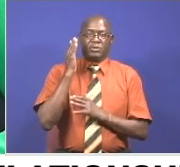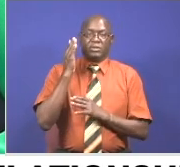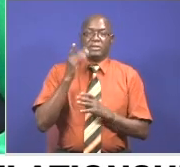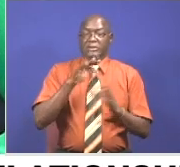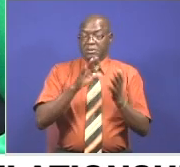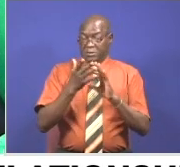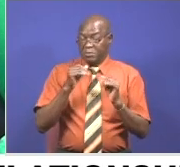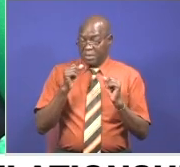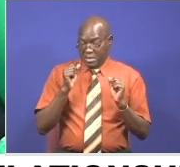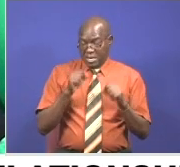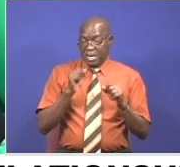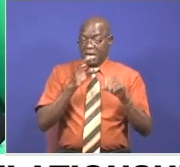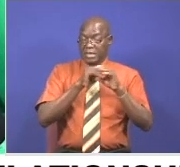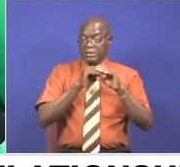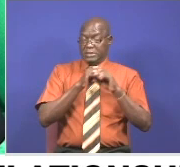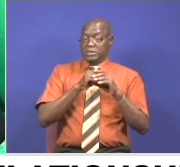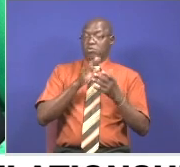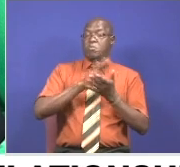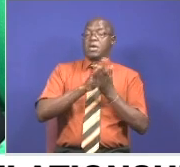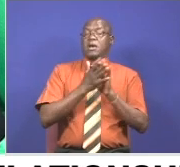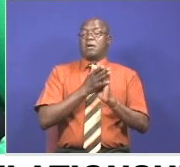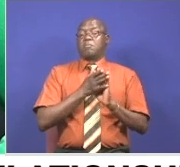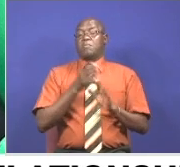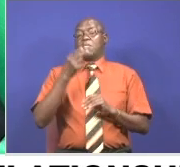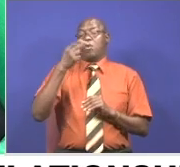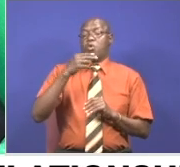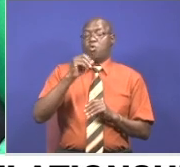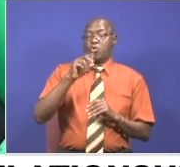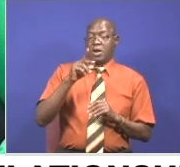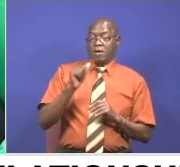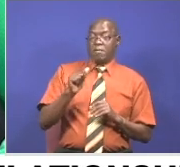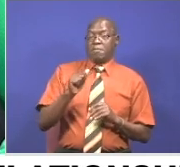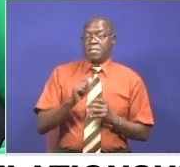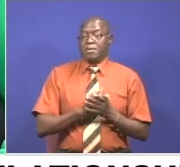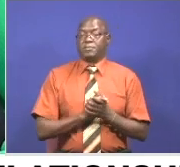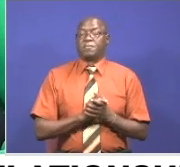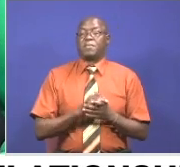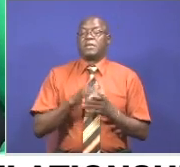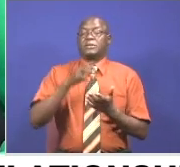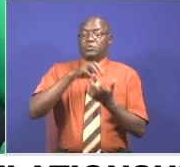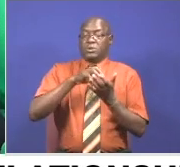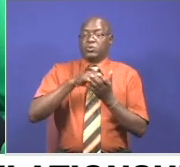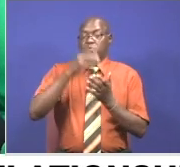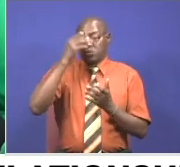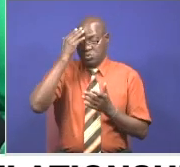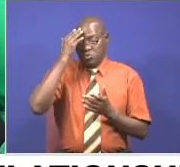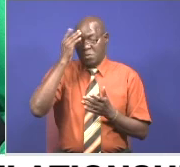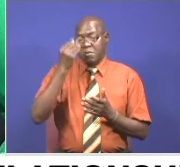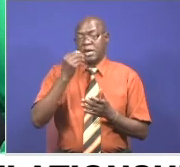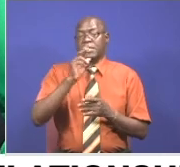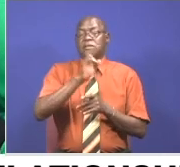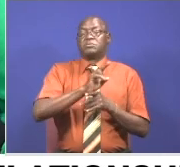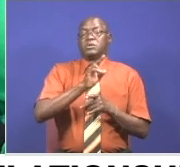an excess where now you become a hoarder. There are instances where you knew money was to be spent. You only